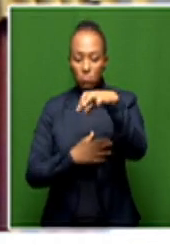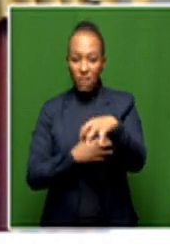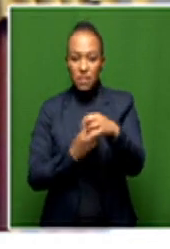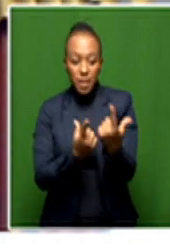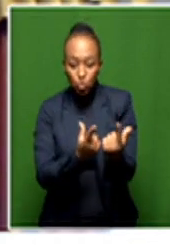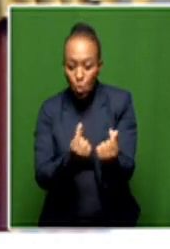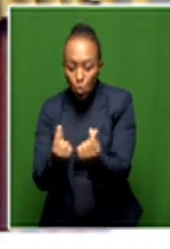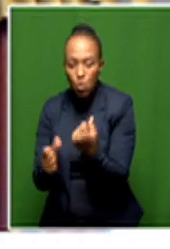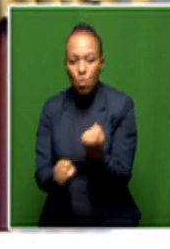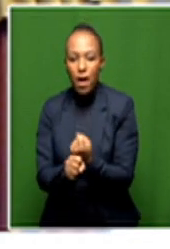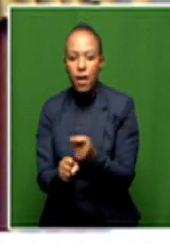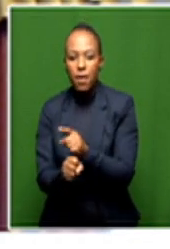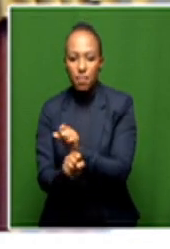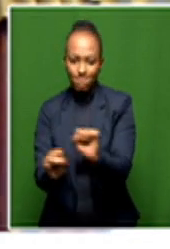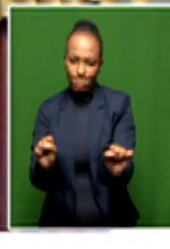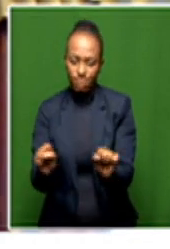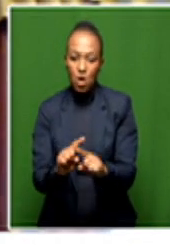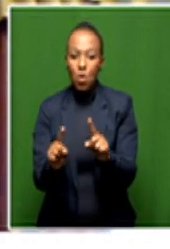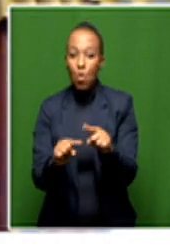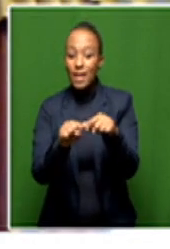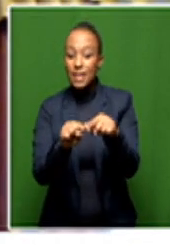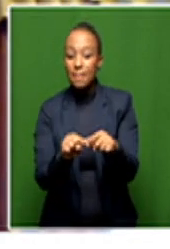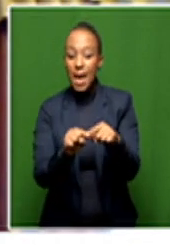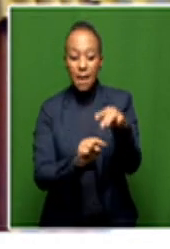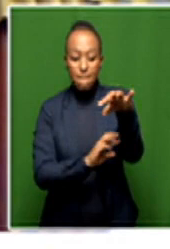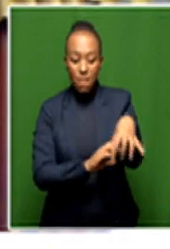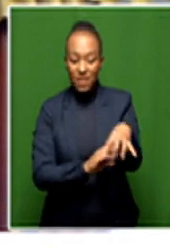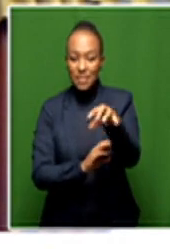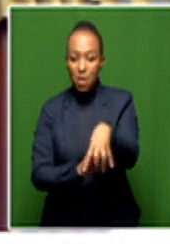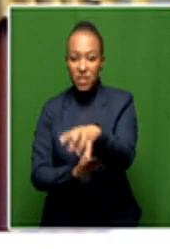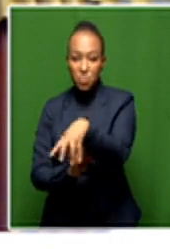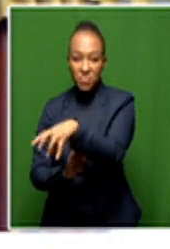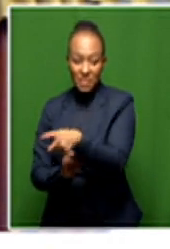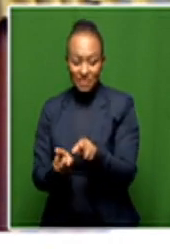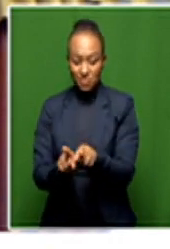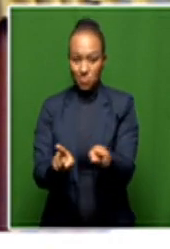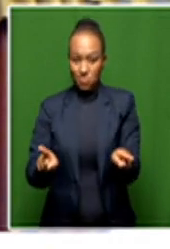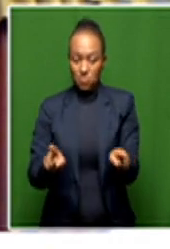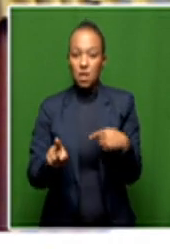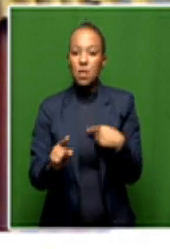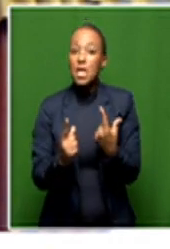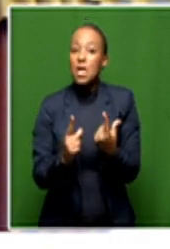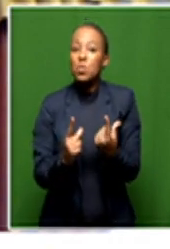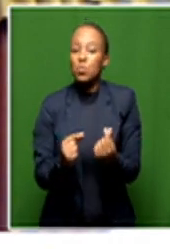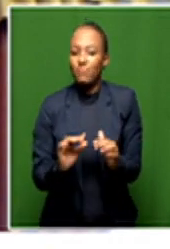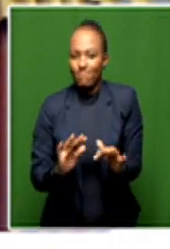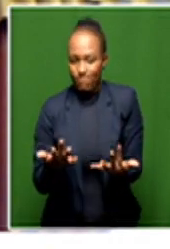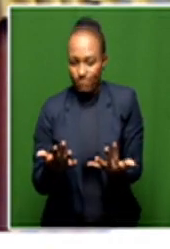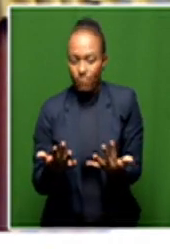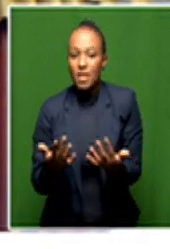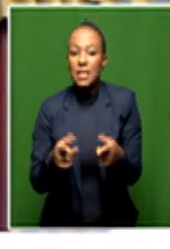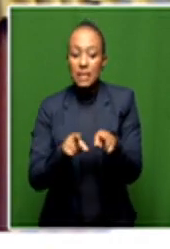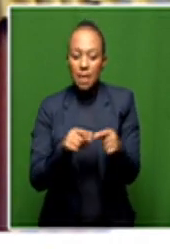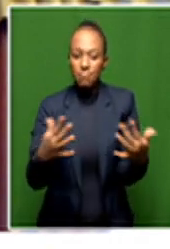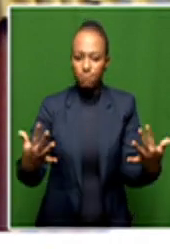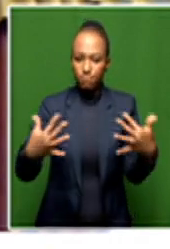rest. And in the end of the day, it's going to depend on the provinces, how they handle this and how they incorporate